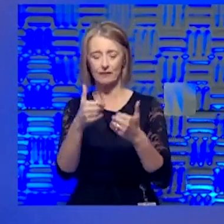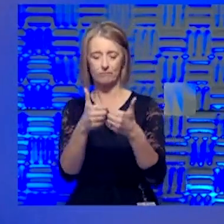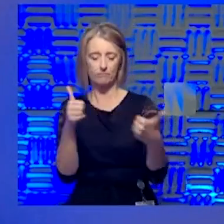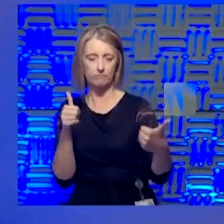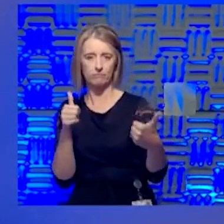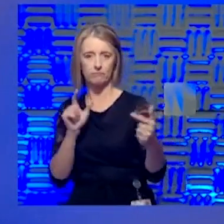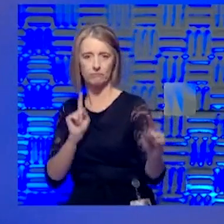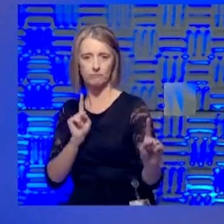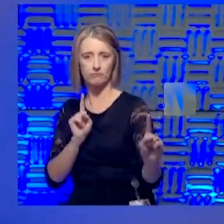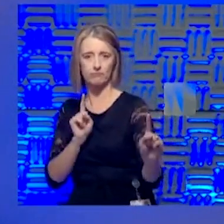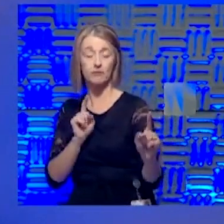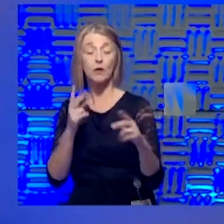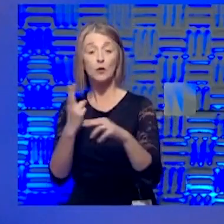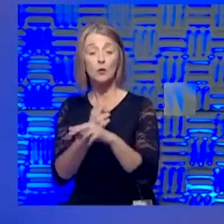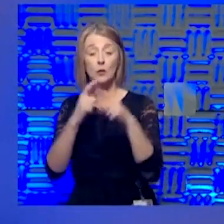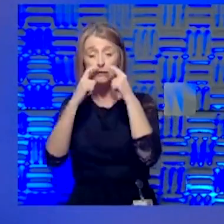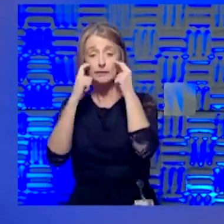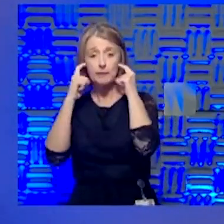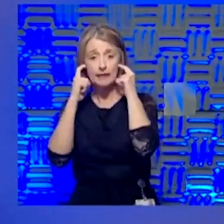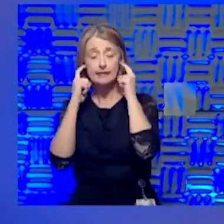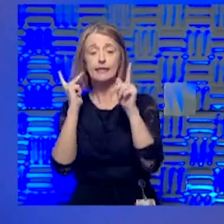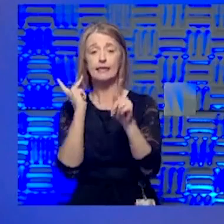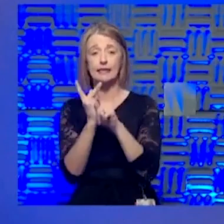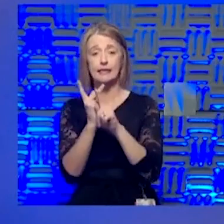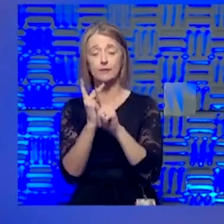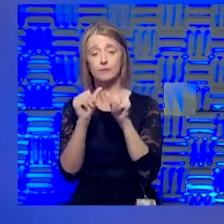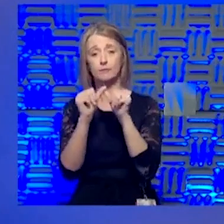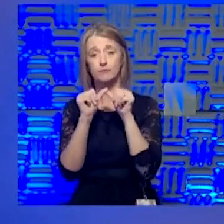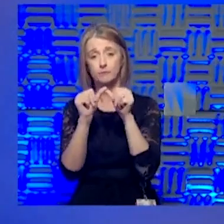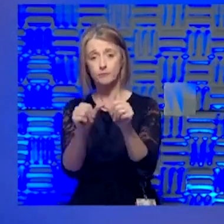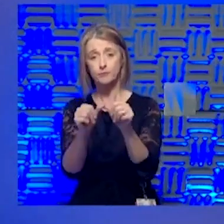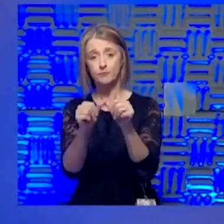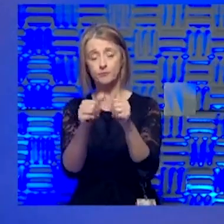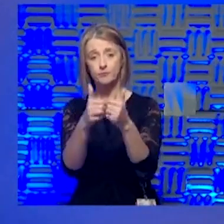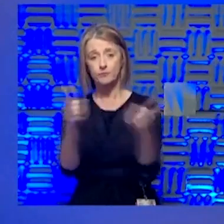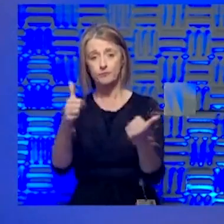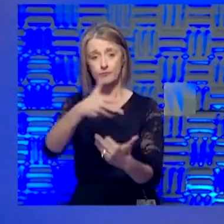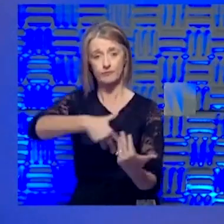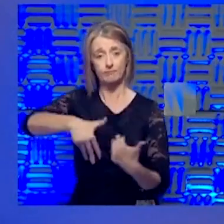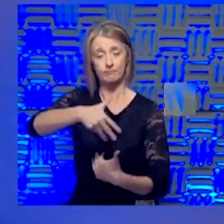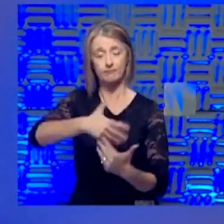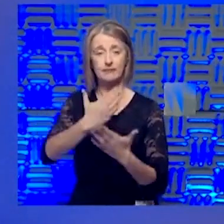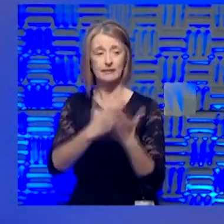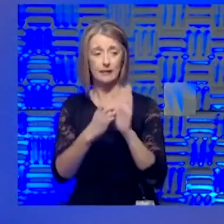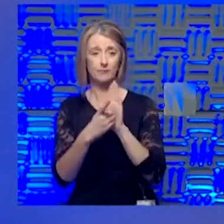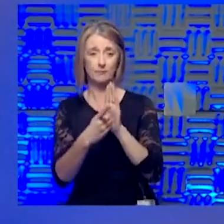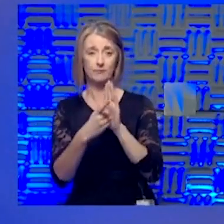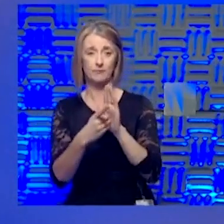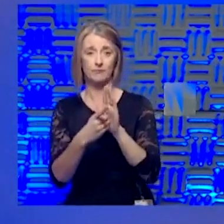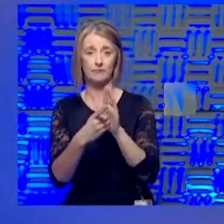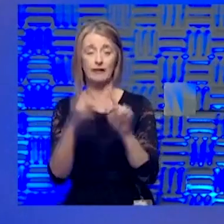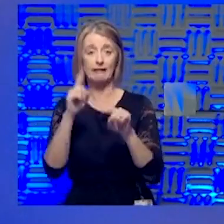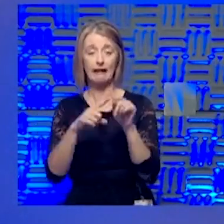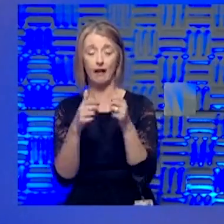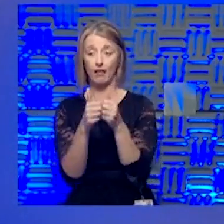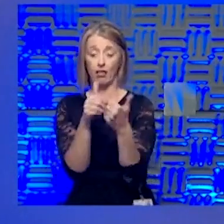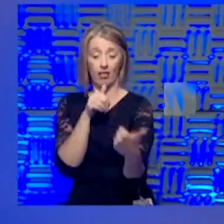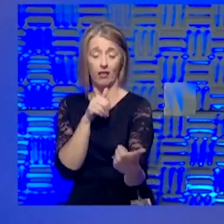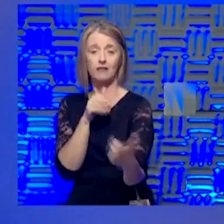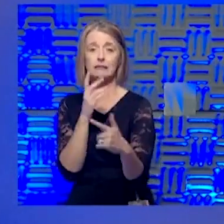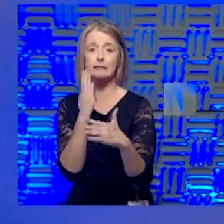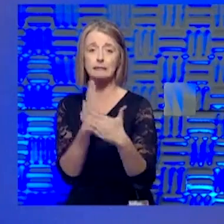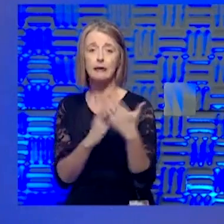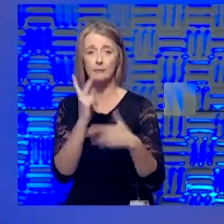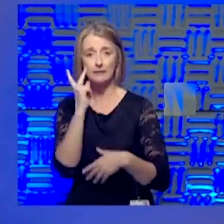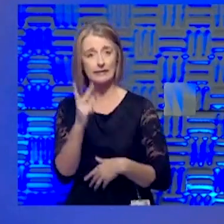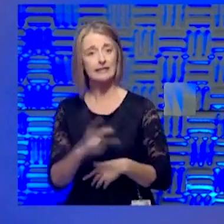the combination of wearing the face mask and continuing to physical distance. Obviously, in some of these demonstrations, they were unable to physical distance, and